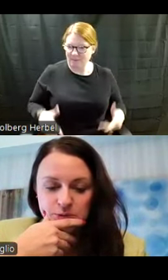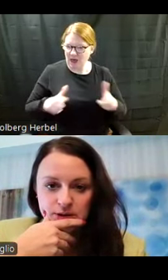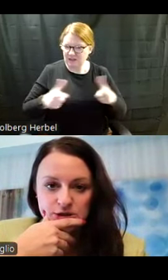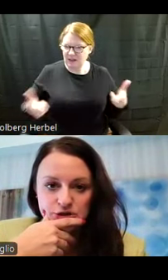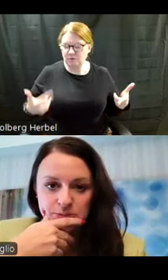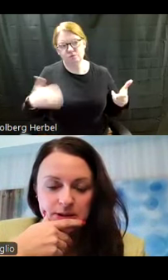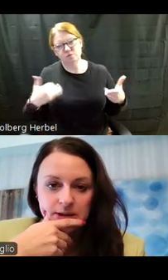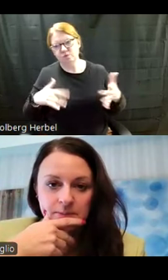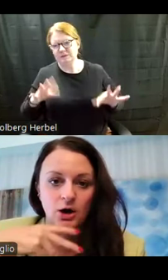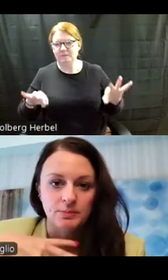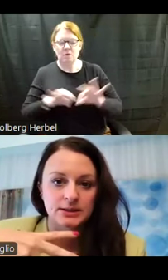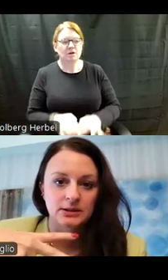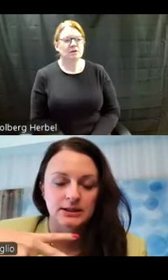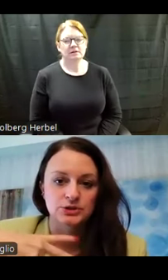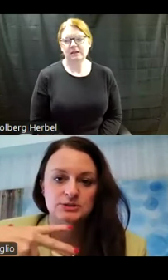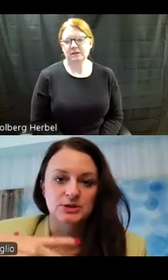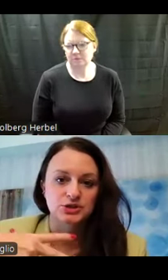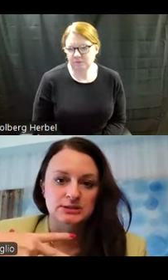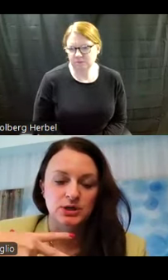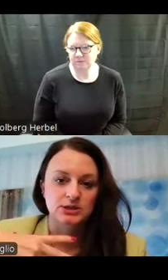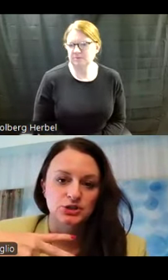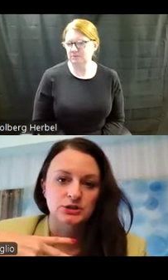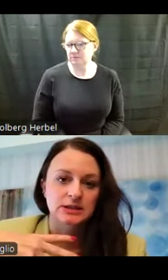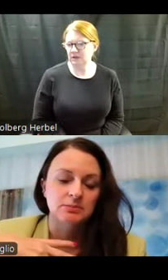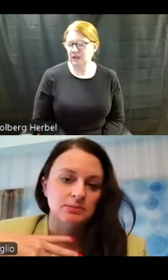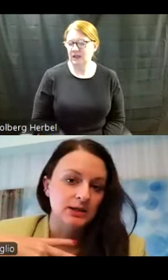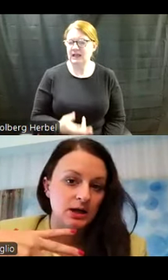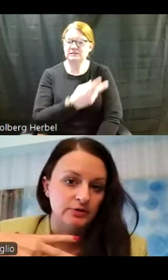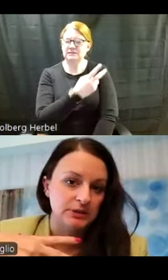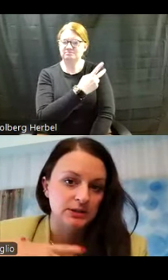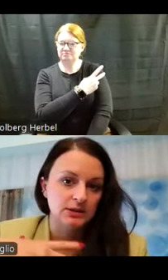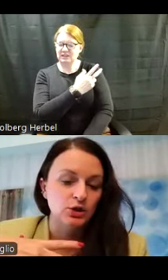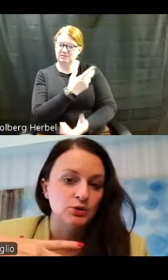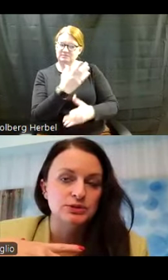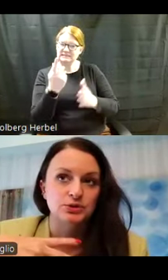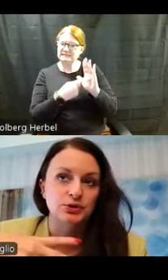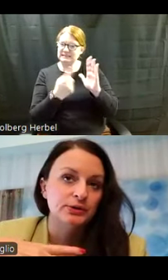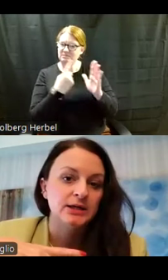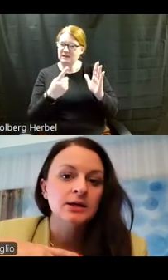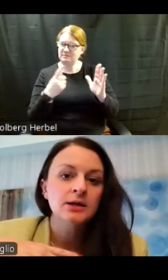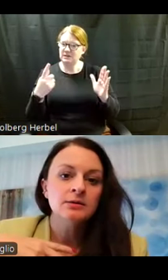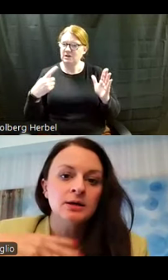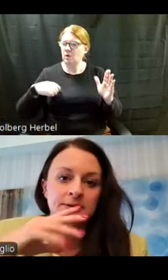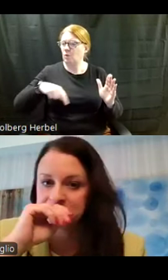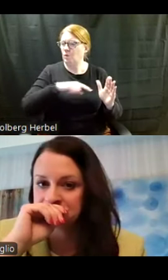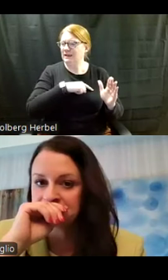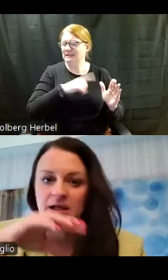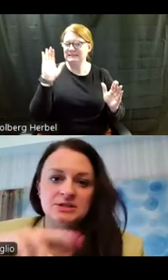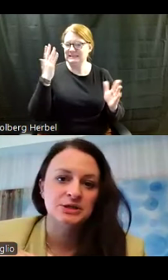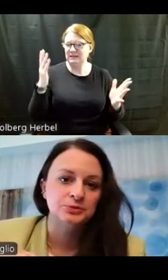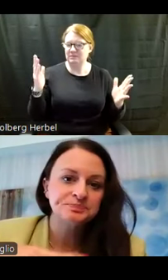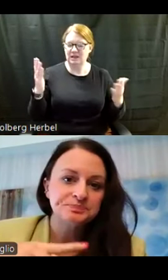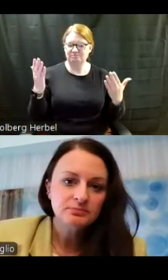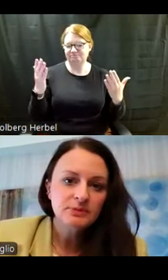of communication, but our body language, especially as practitioners, can often be closed or hurried.